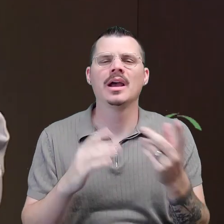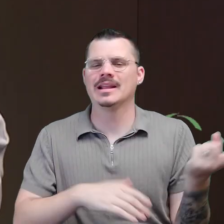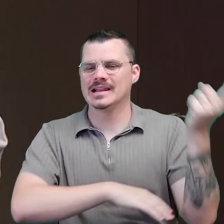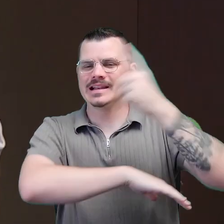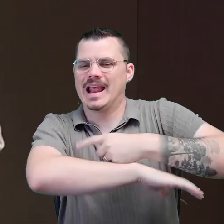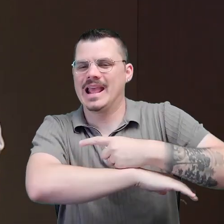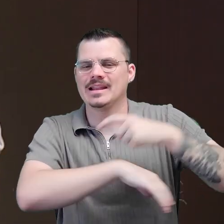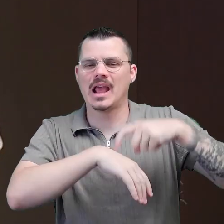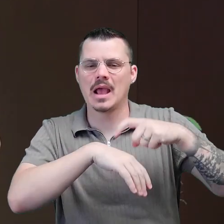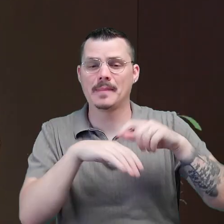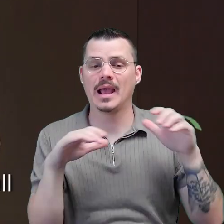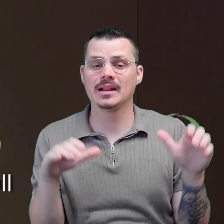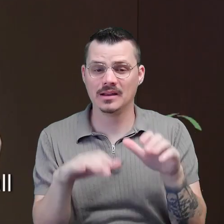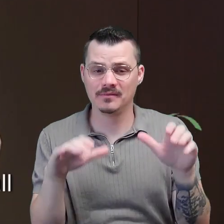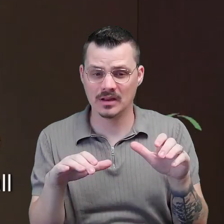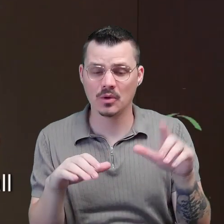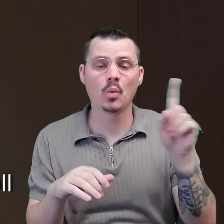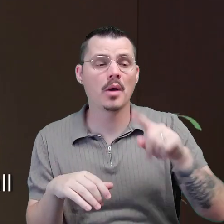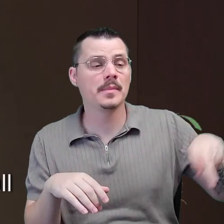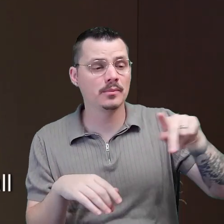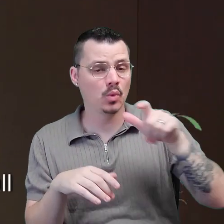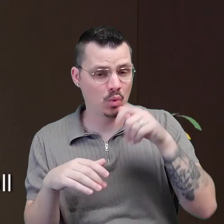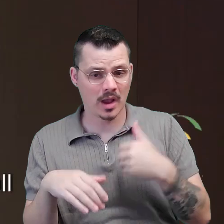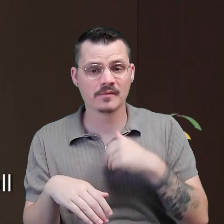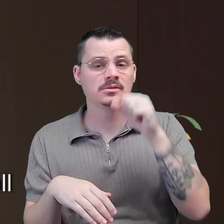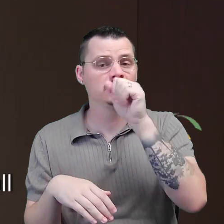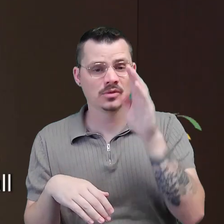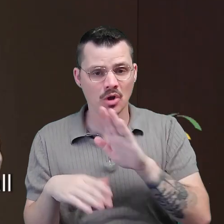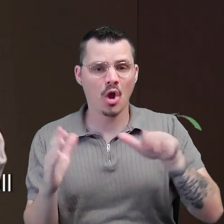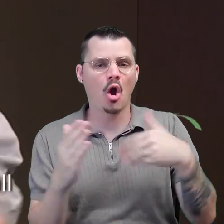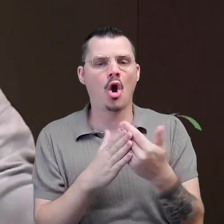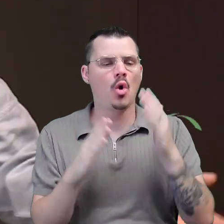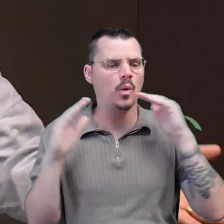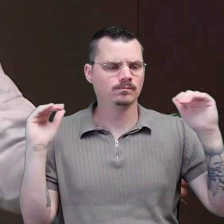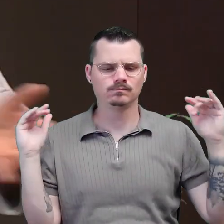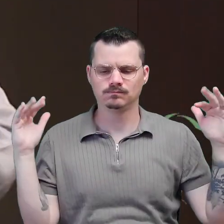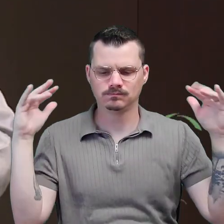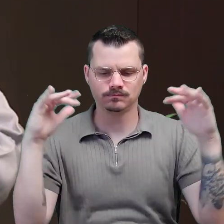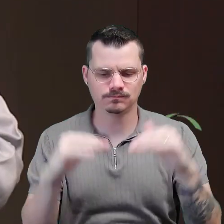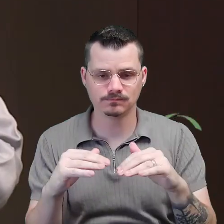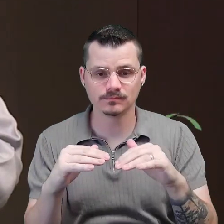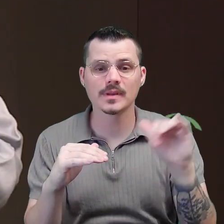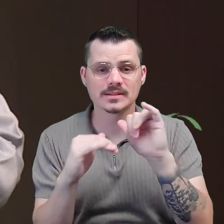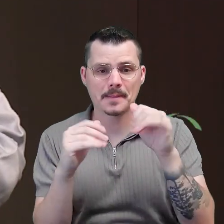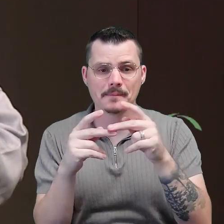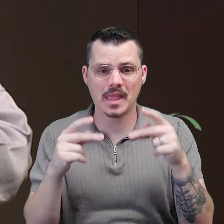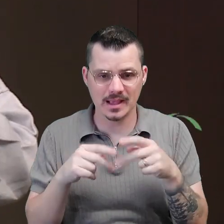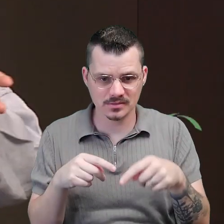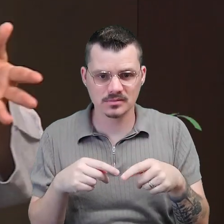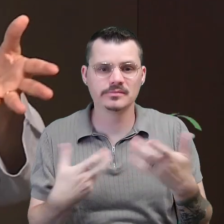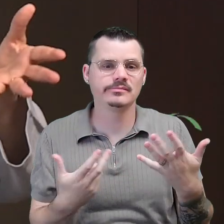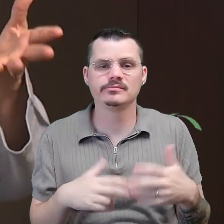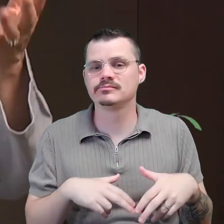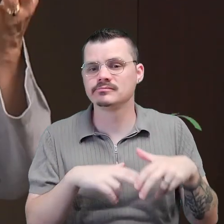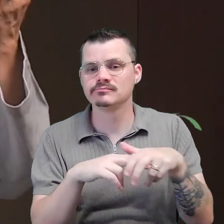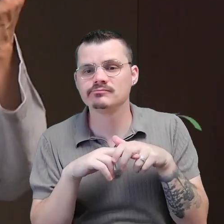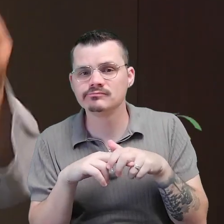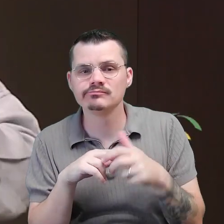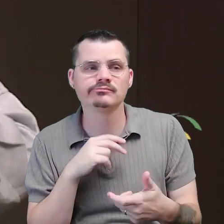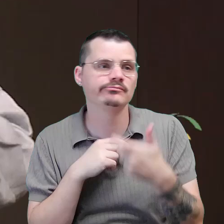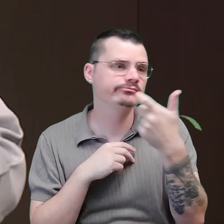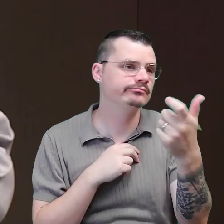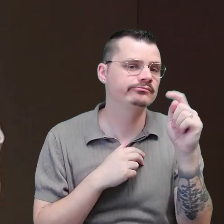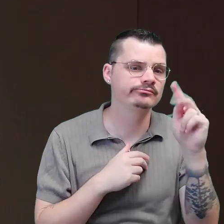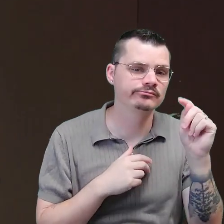daytime activities, where people with schizophrenia would all go to the same place and basically